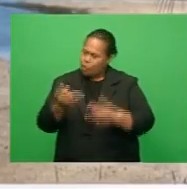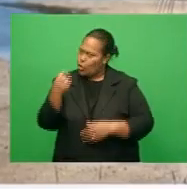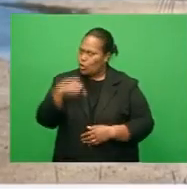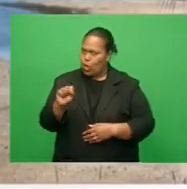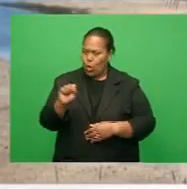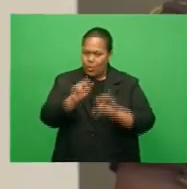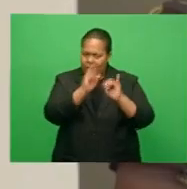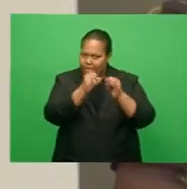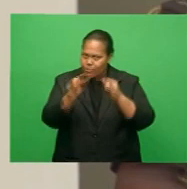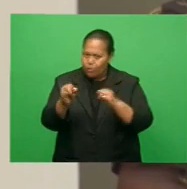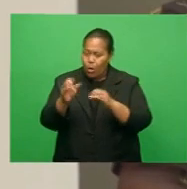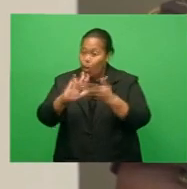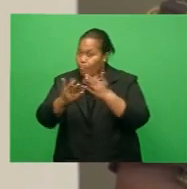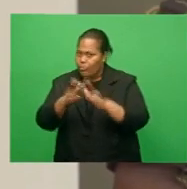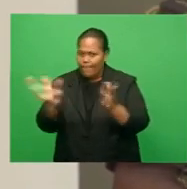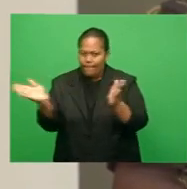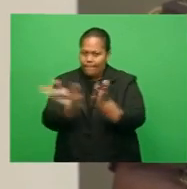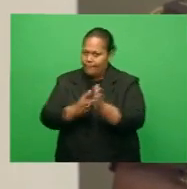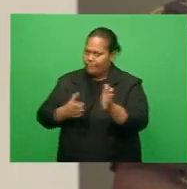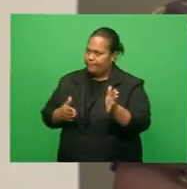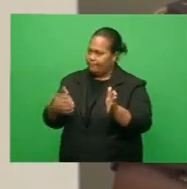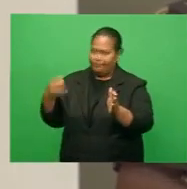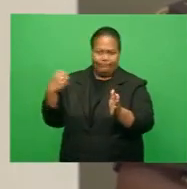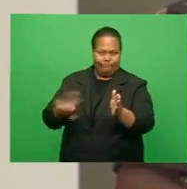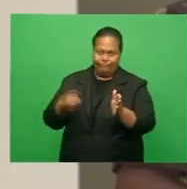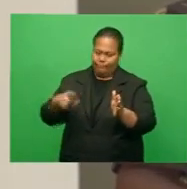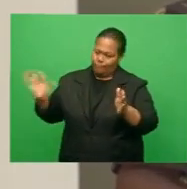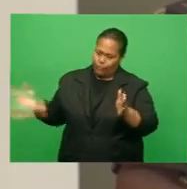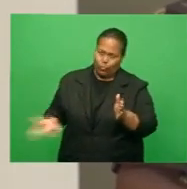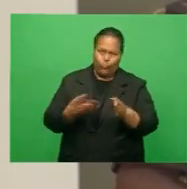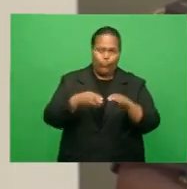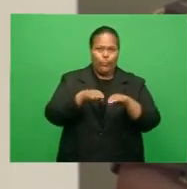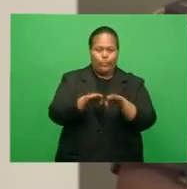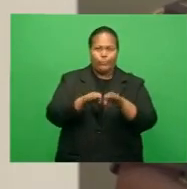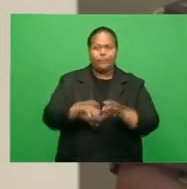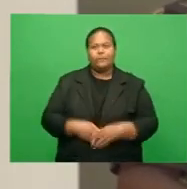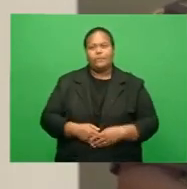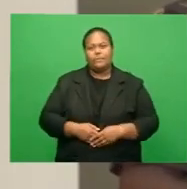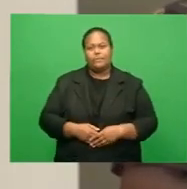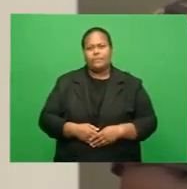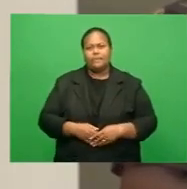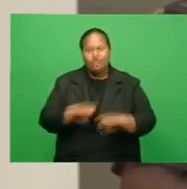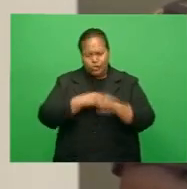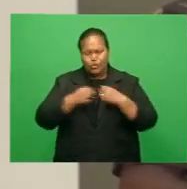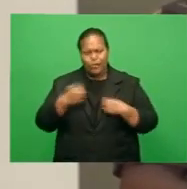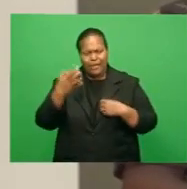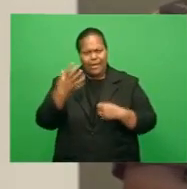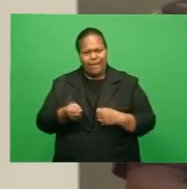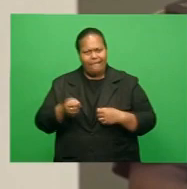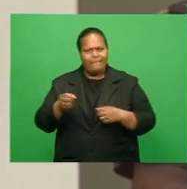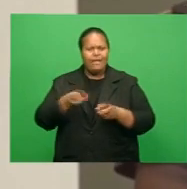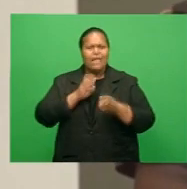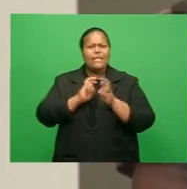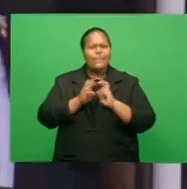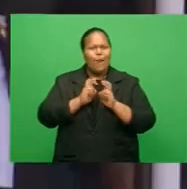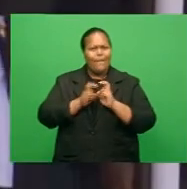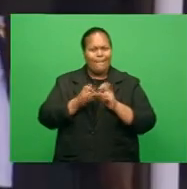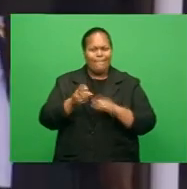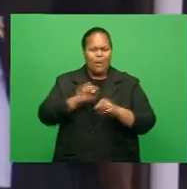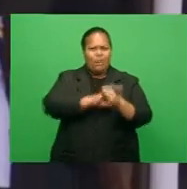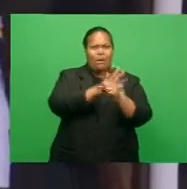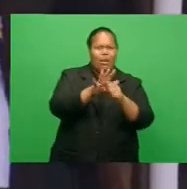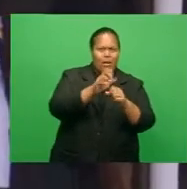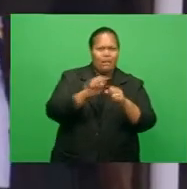behind. Inevitably, the present COVID-19 pandemic has had a profound effect on our national plan for commemorating style.